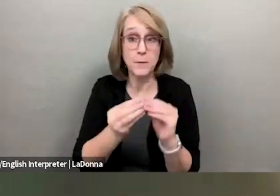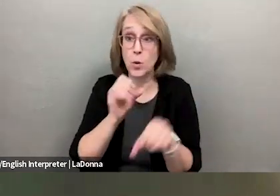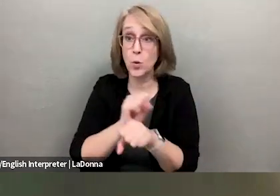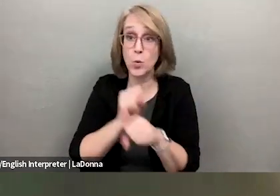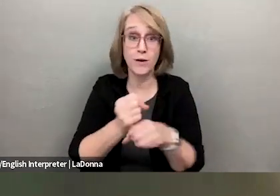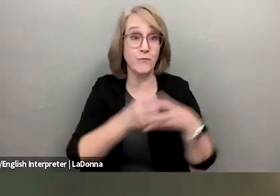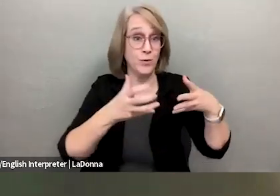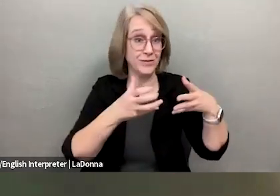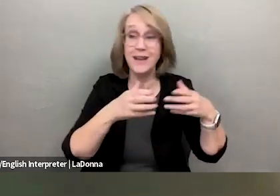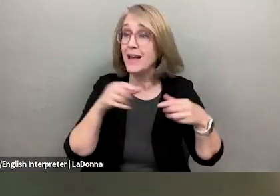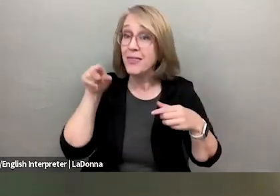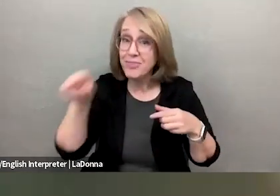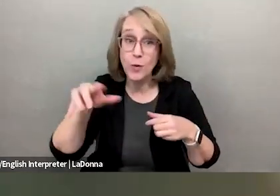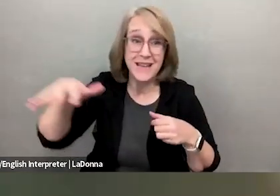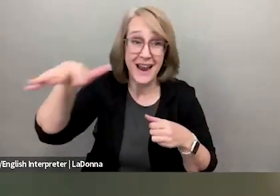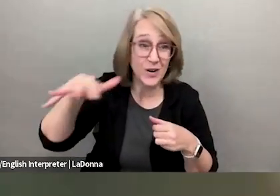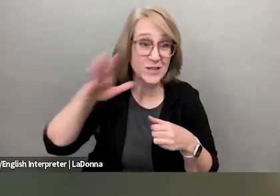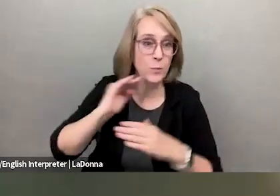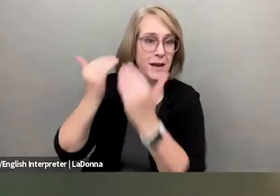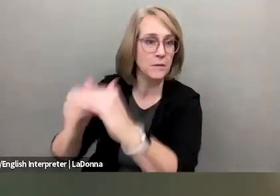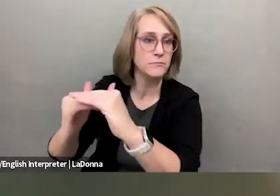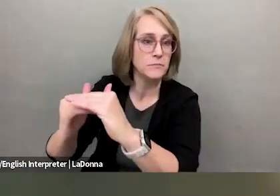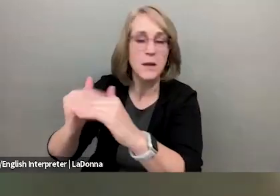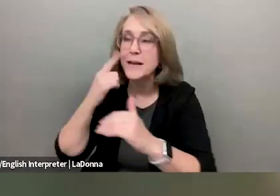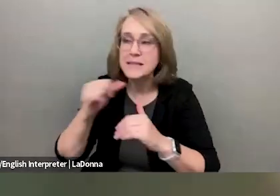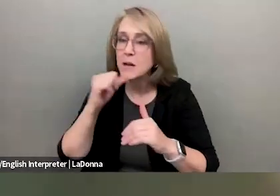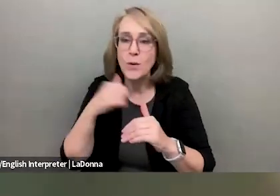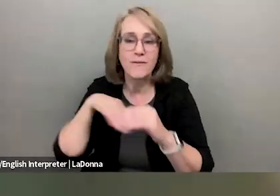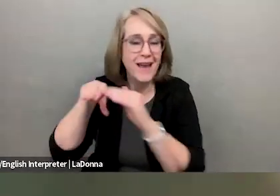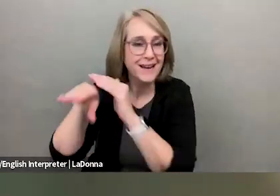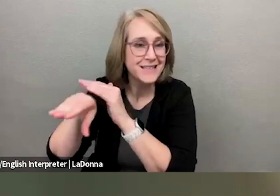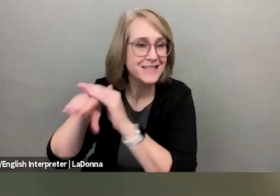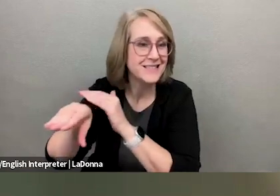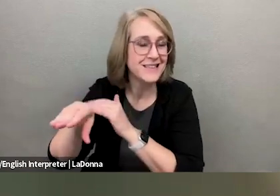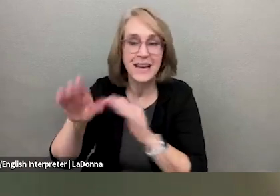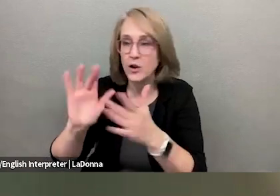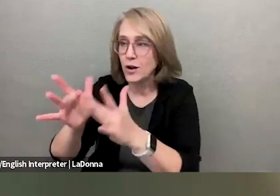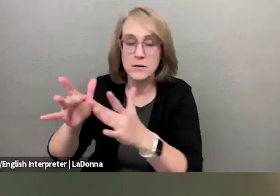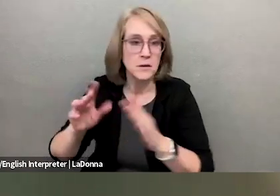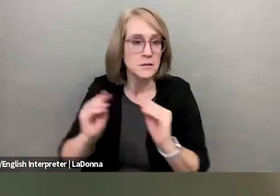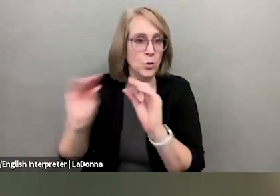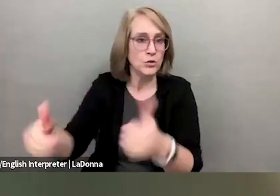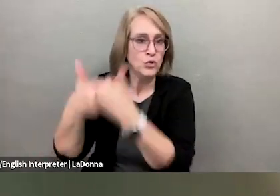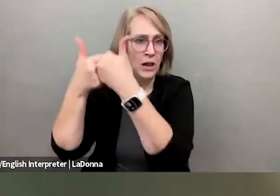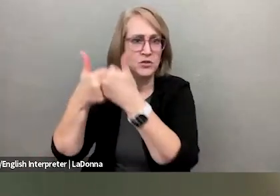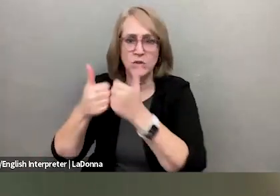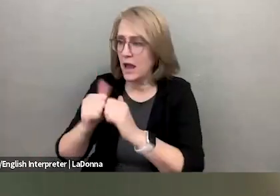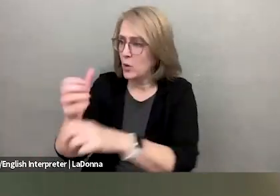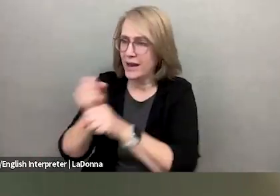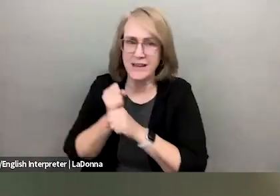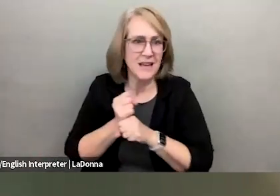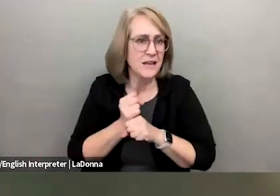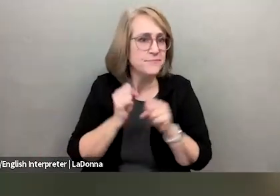will be limitations, right? I think having limited internet access in certain areas makes it more difficult to be able to, for workers,